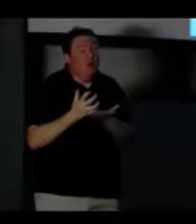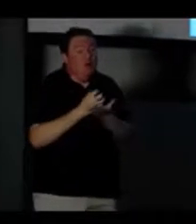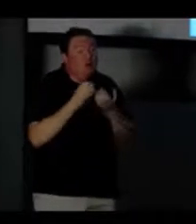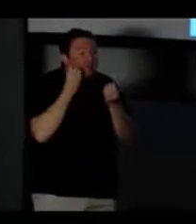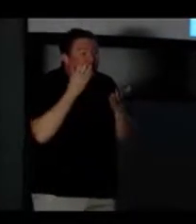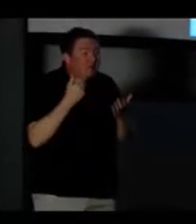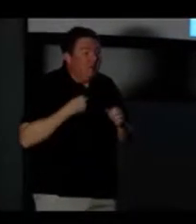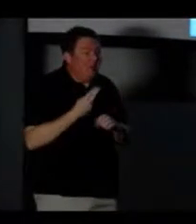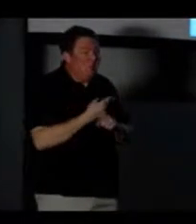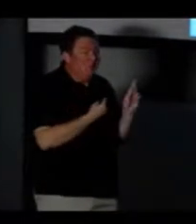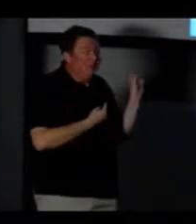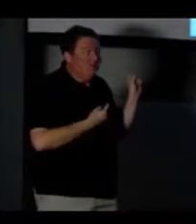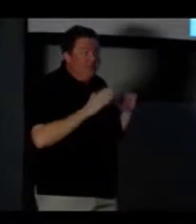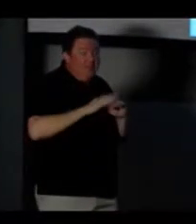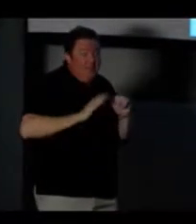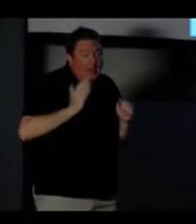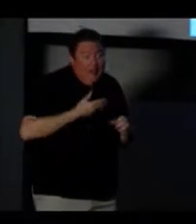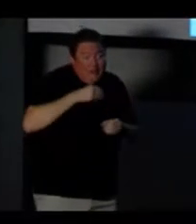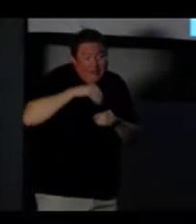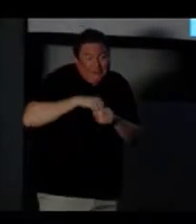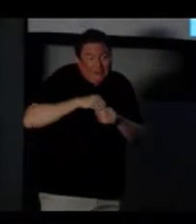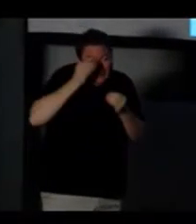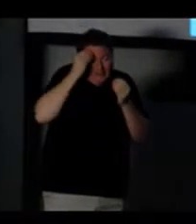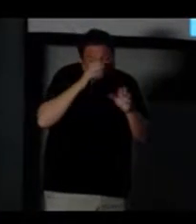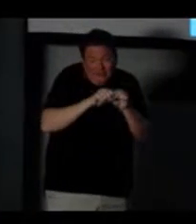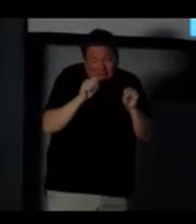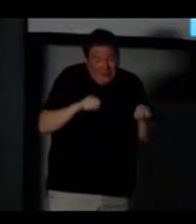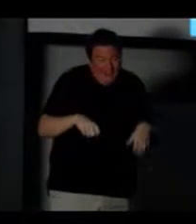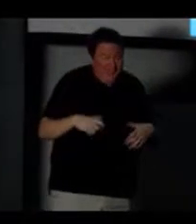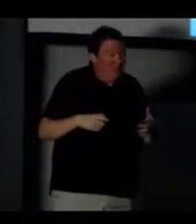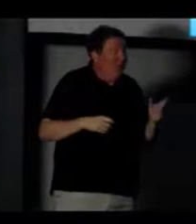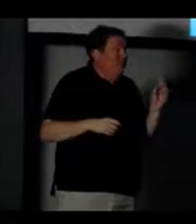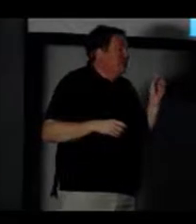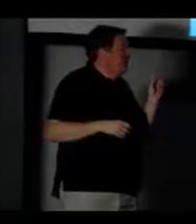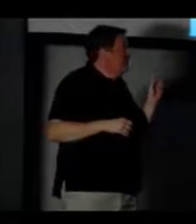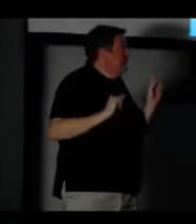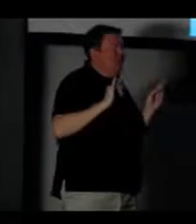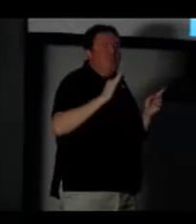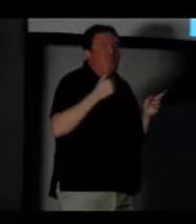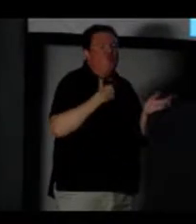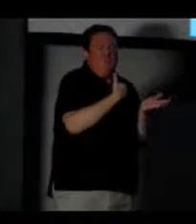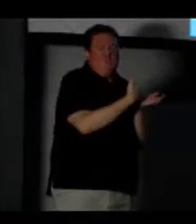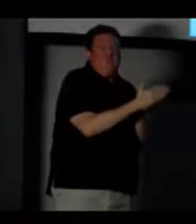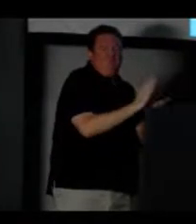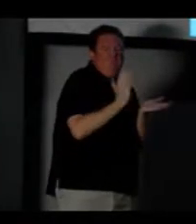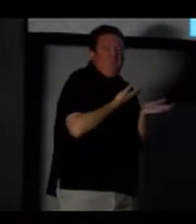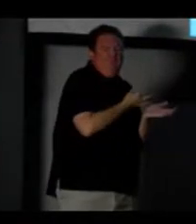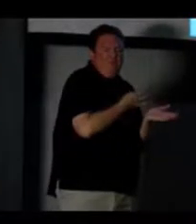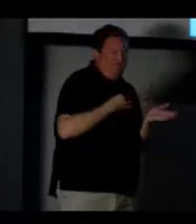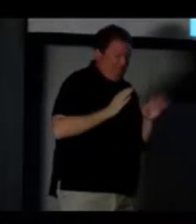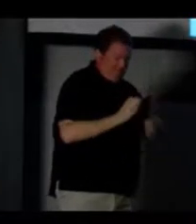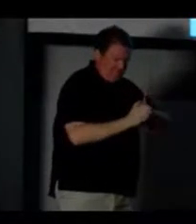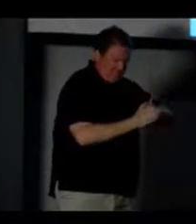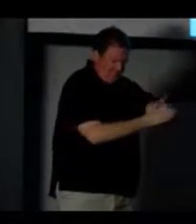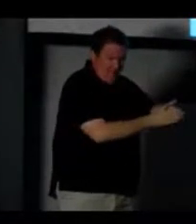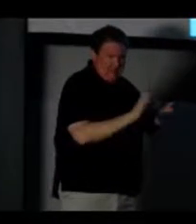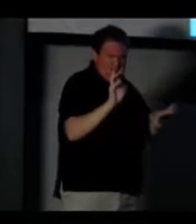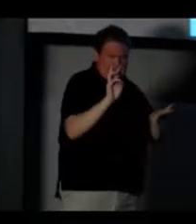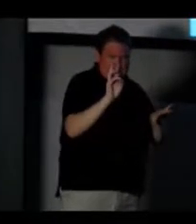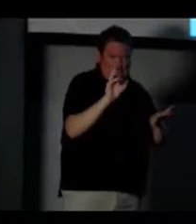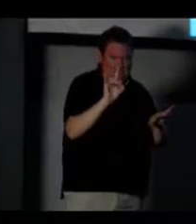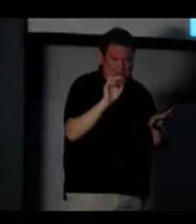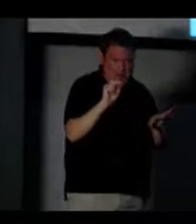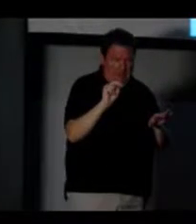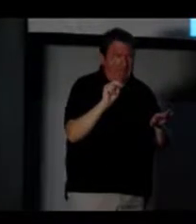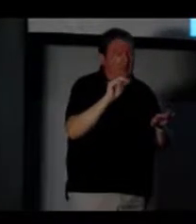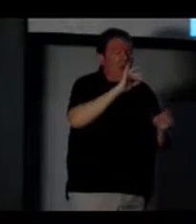our internal information systems. So it's our Google. So exclude us, exclude people like me trying to figure out where Archaeopteryx is at the moment.